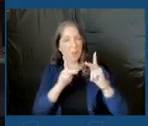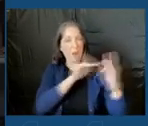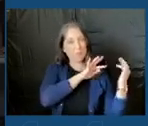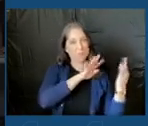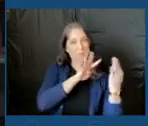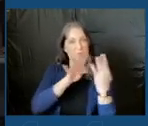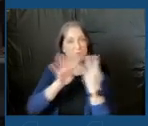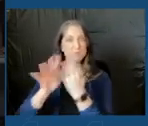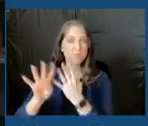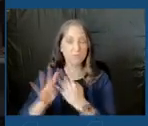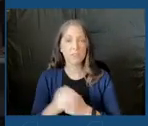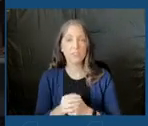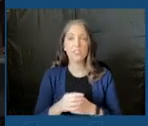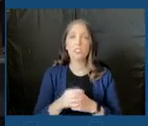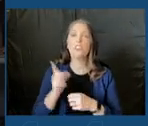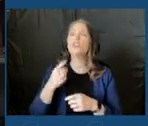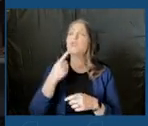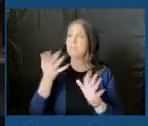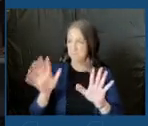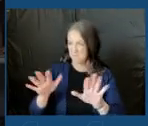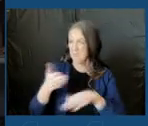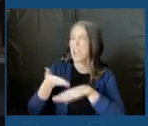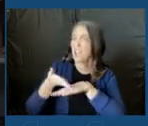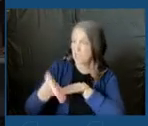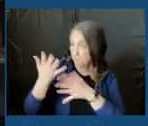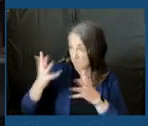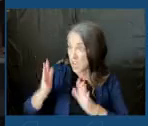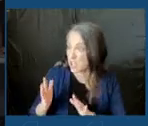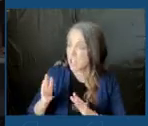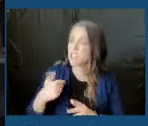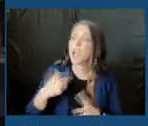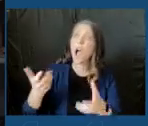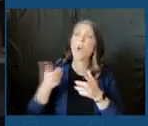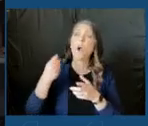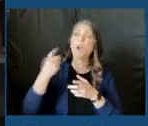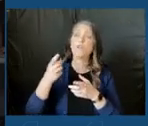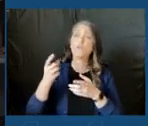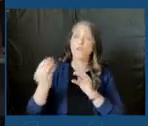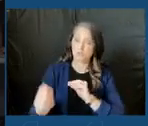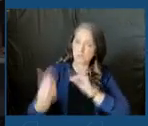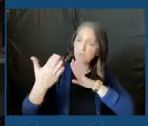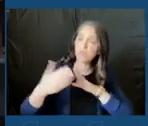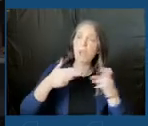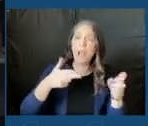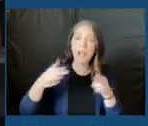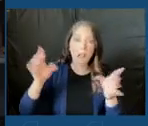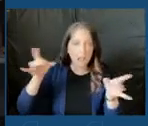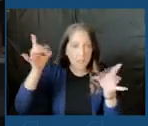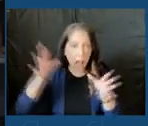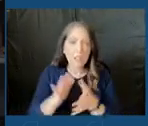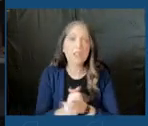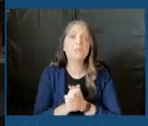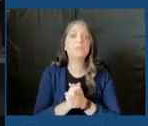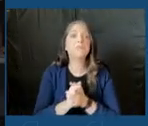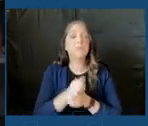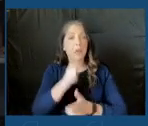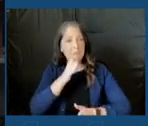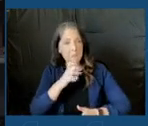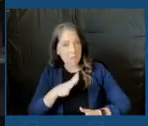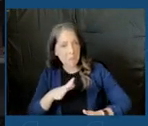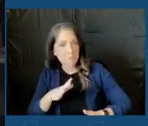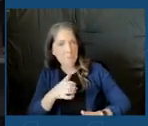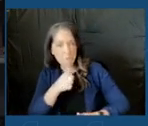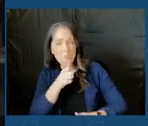what we want. She said, and after you do that, I'd like you to take on gun violence and maternal mortality and telehealth.